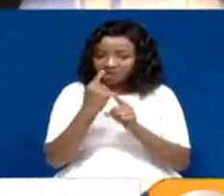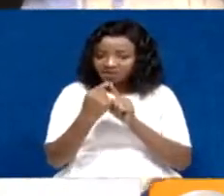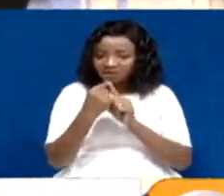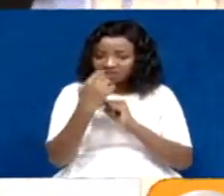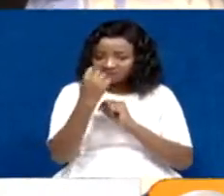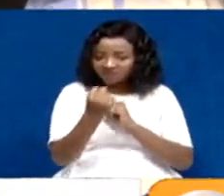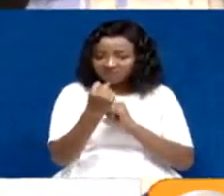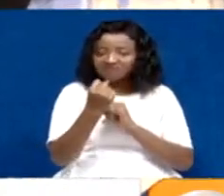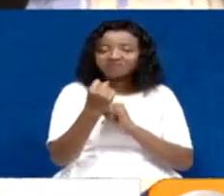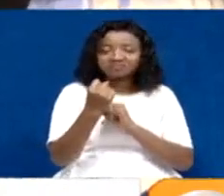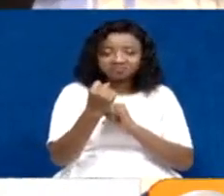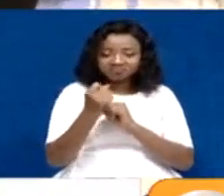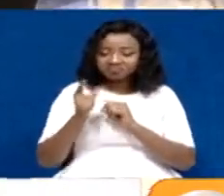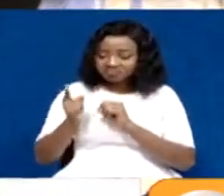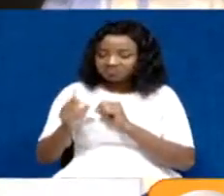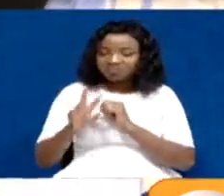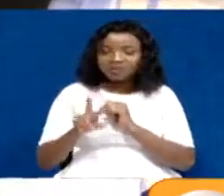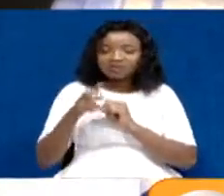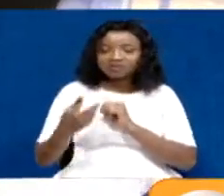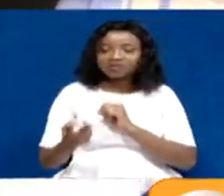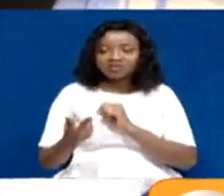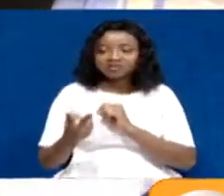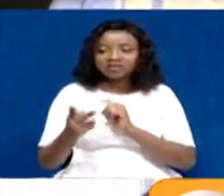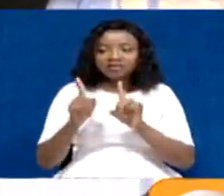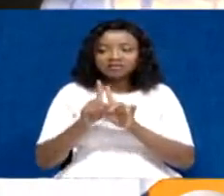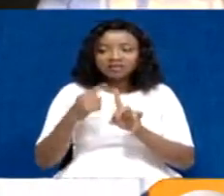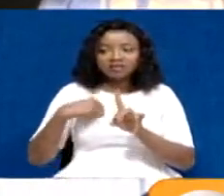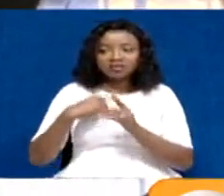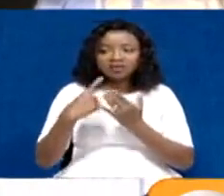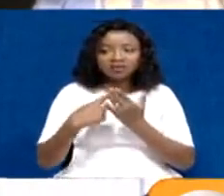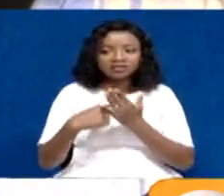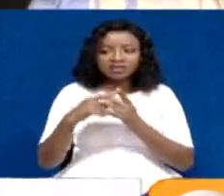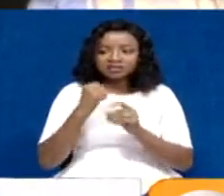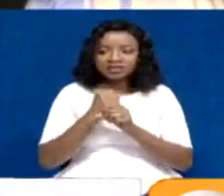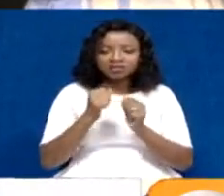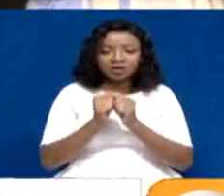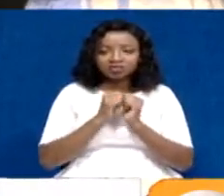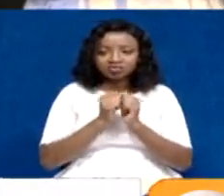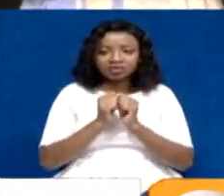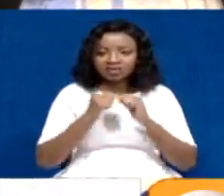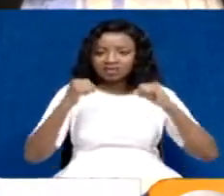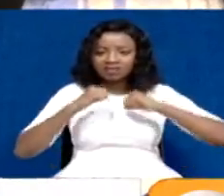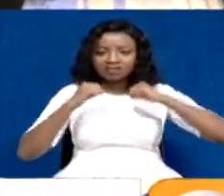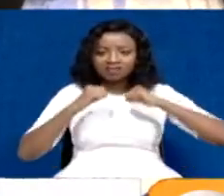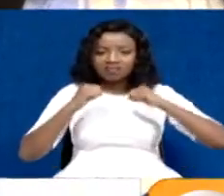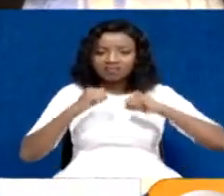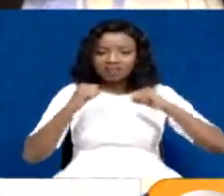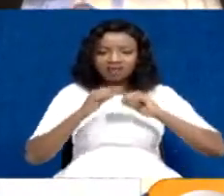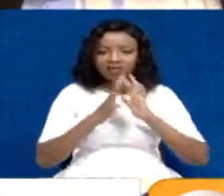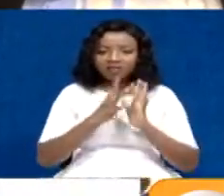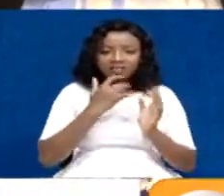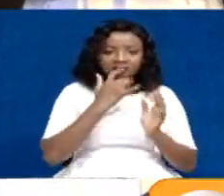Nilikuwa tayari. Na tulikuwa tumeongea na hawa wengine. Tukaelewana, Gideon Moi hakuwa na problem, Weta hakuwa na